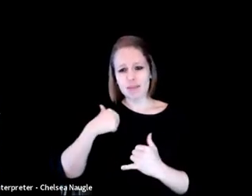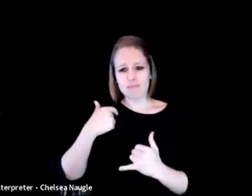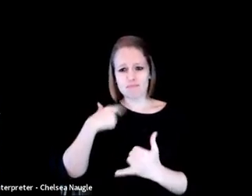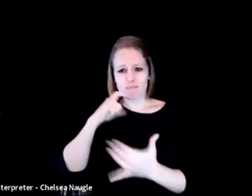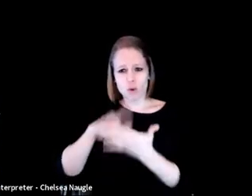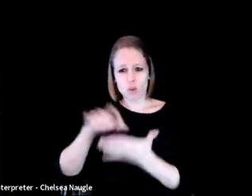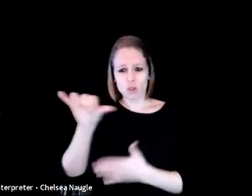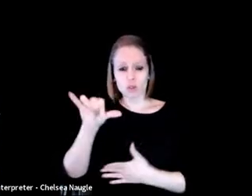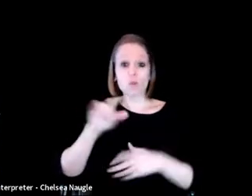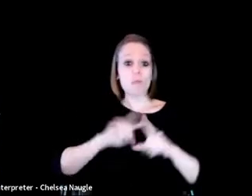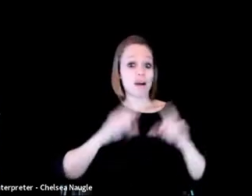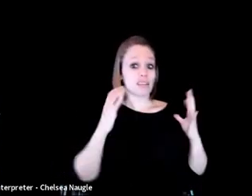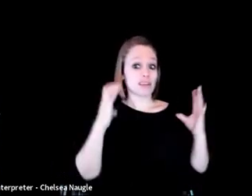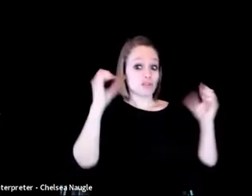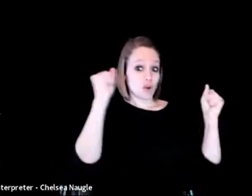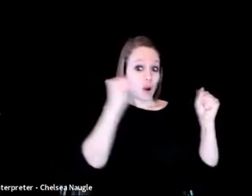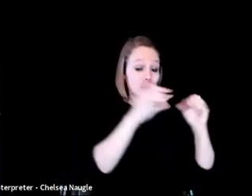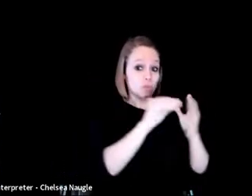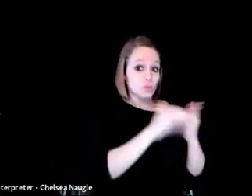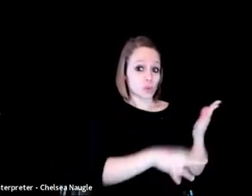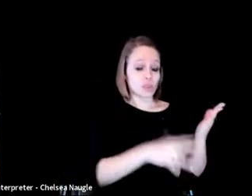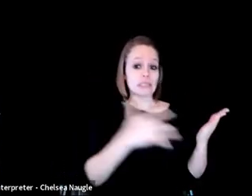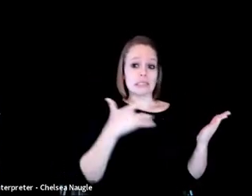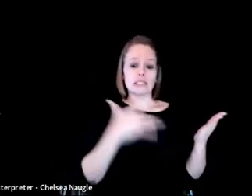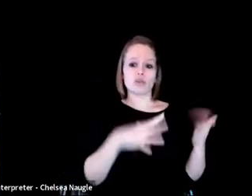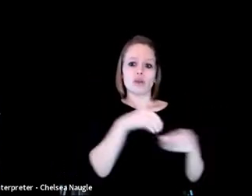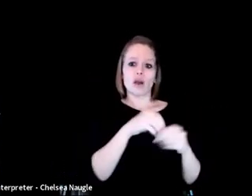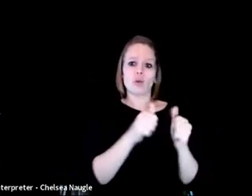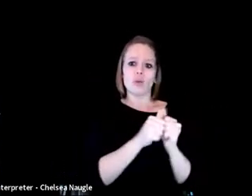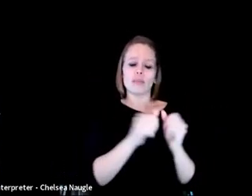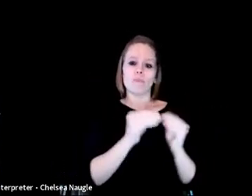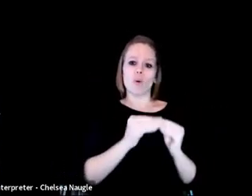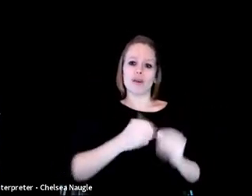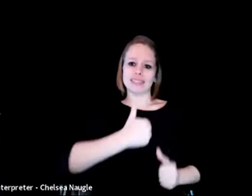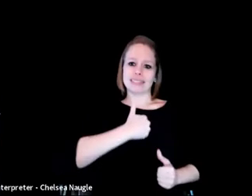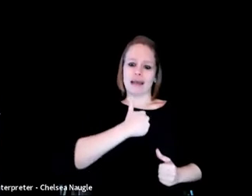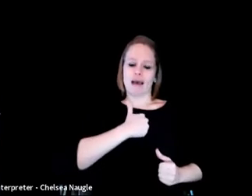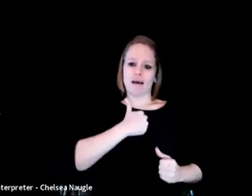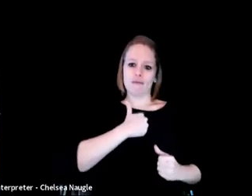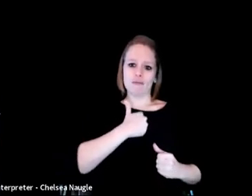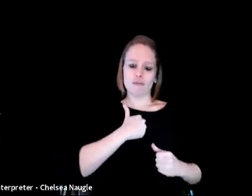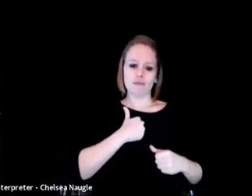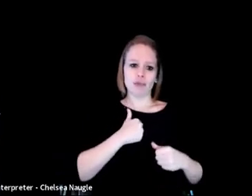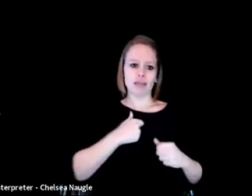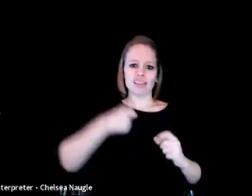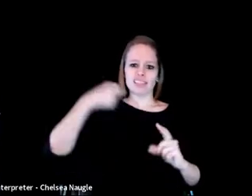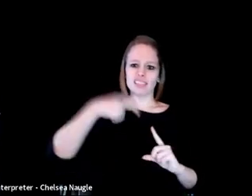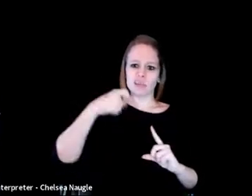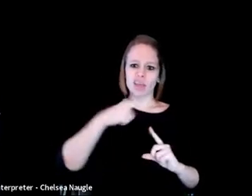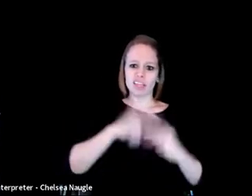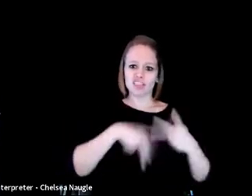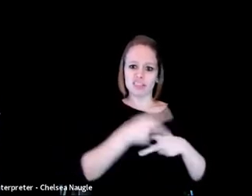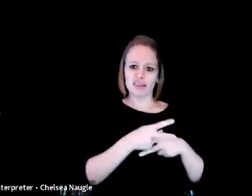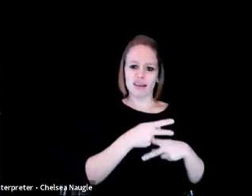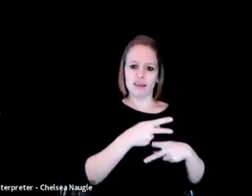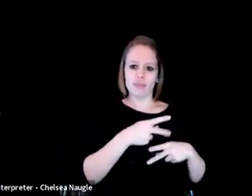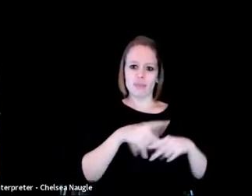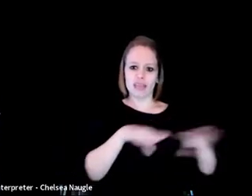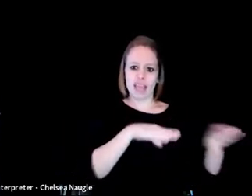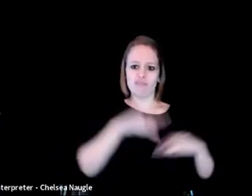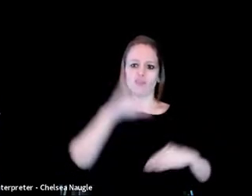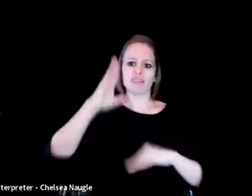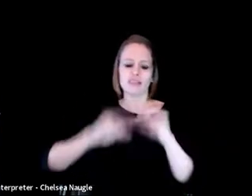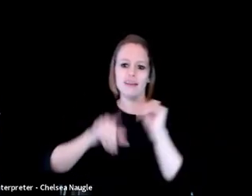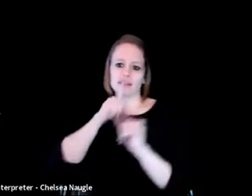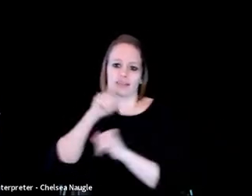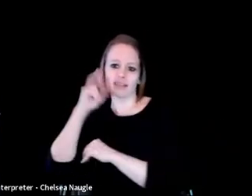also engaged in more of those kind of sensory related or maybe self-stimulatory behaviors than other people who are deafblind. So